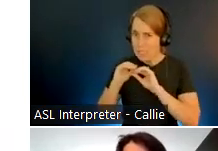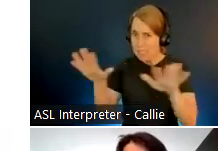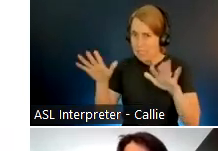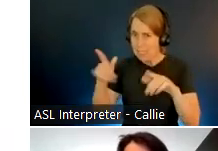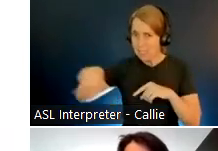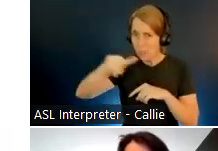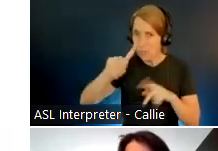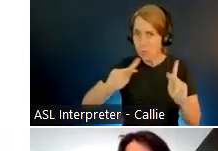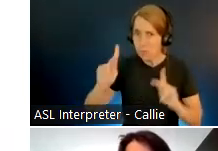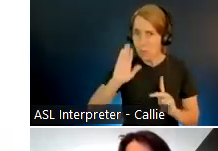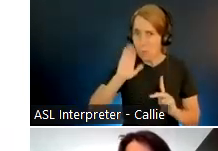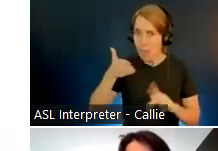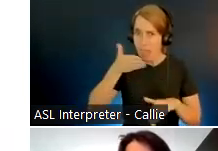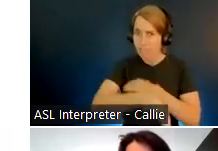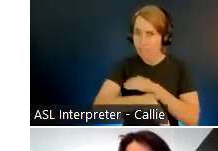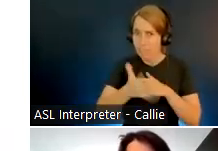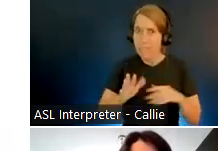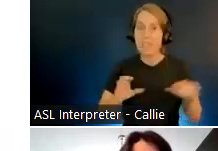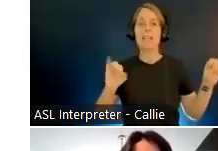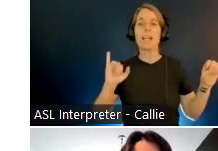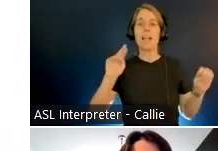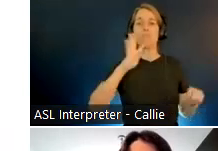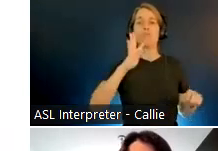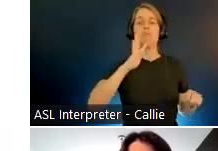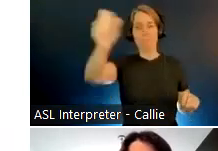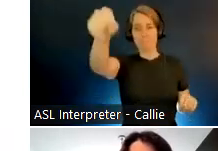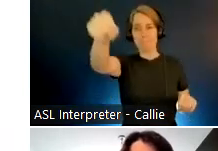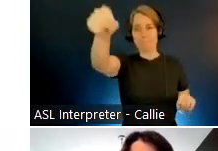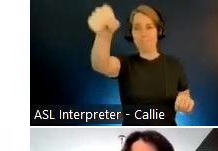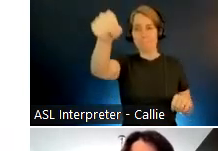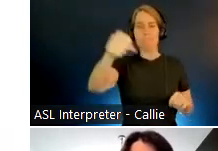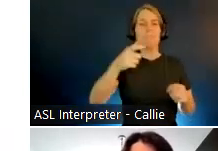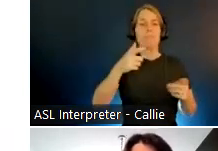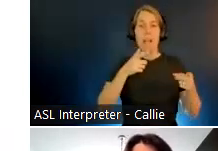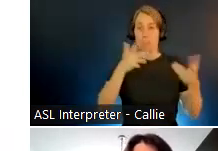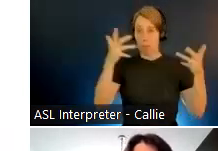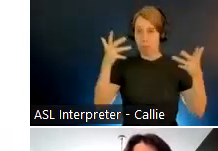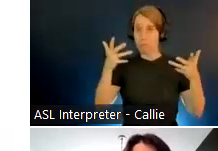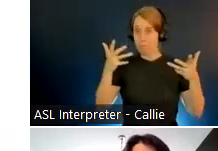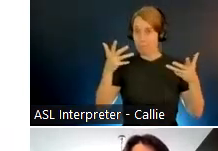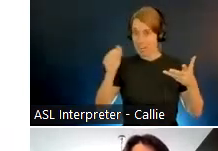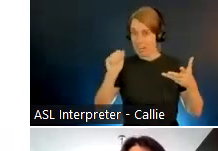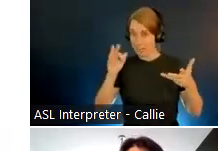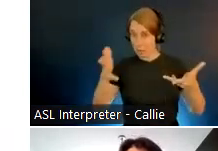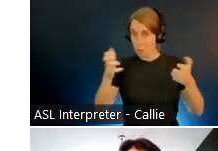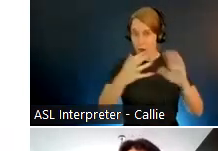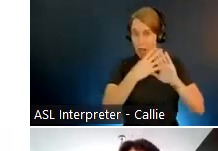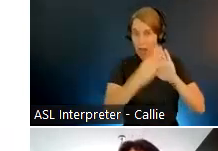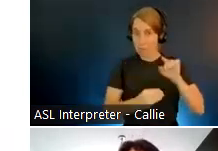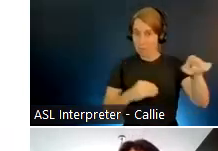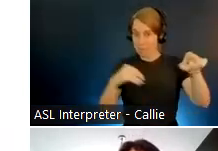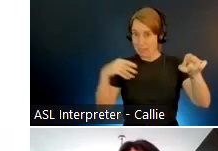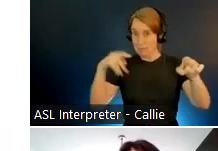folks? Yes, absolutely. The way that will work is if you would like a copy of